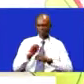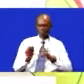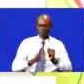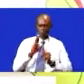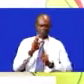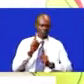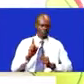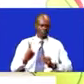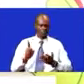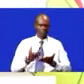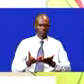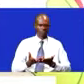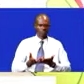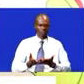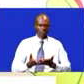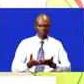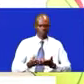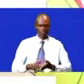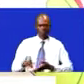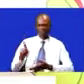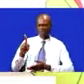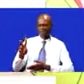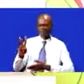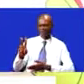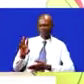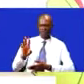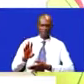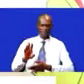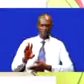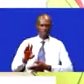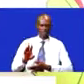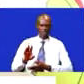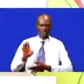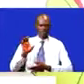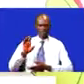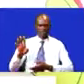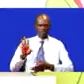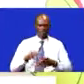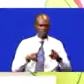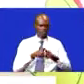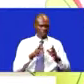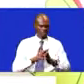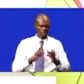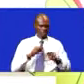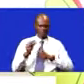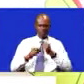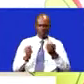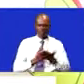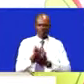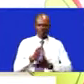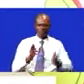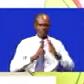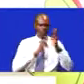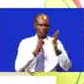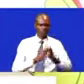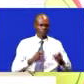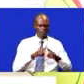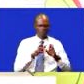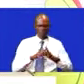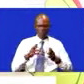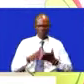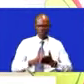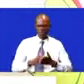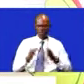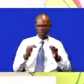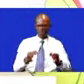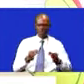21st Lake Victoria Basin Commission. We have gone through the reports on finance,